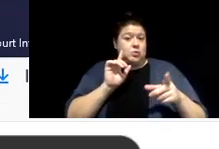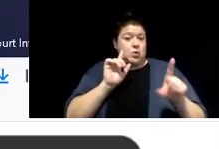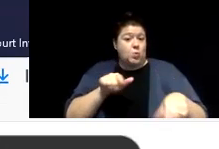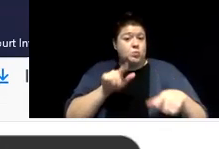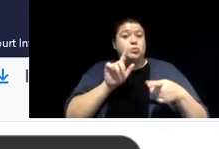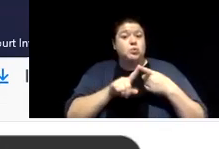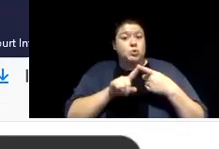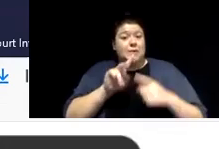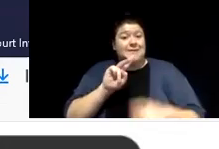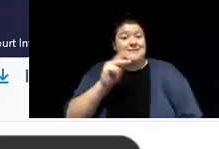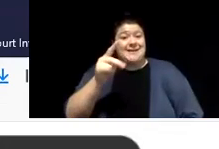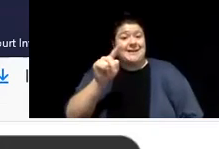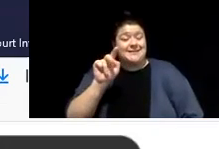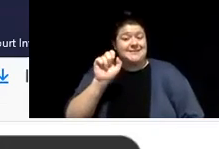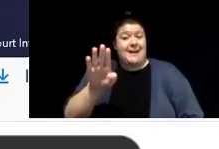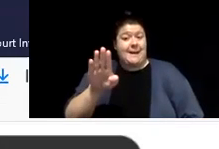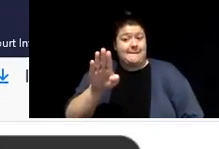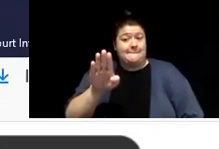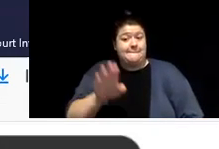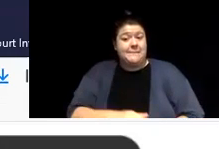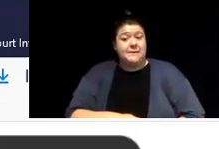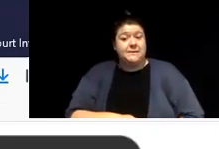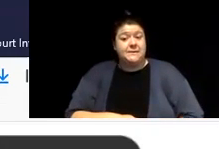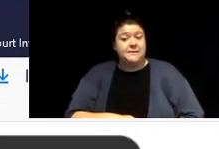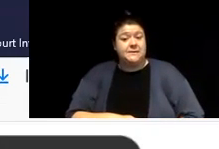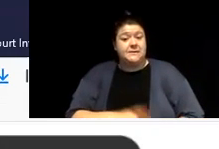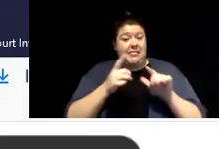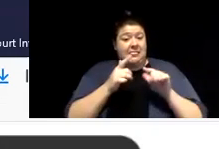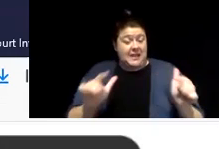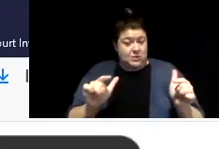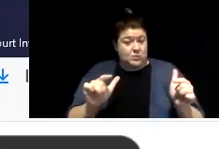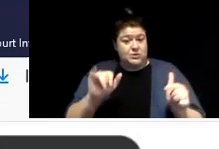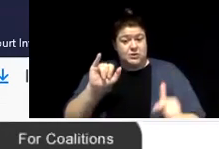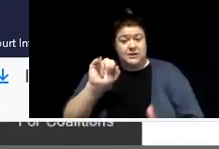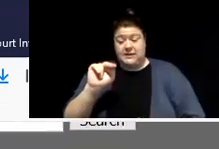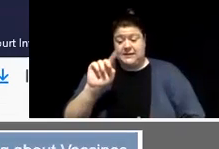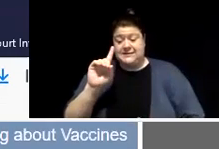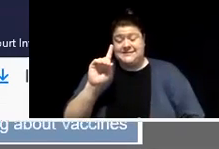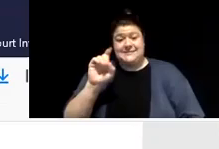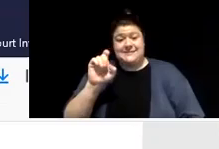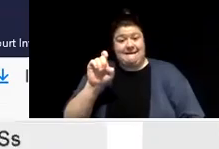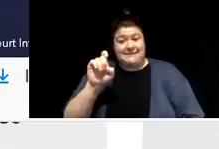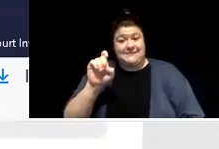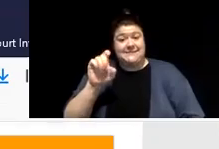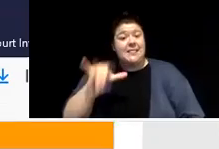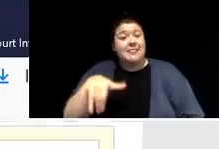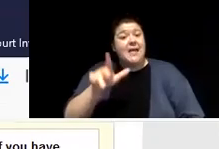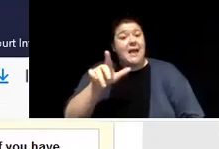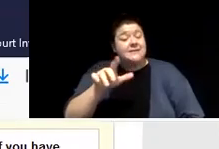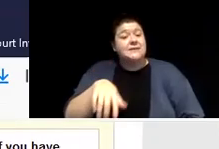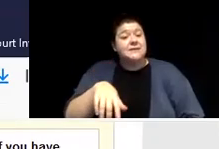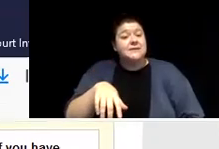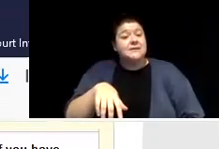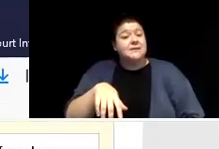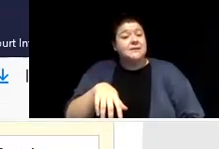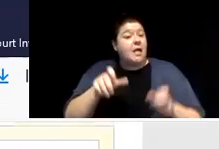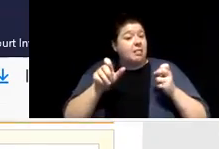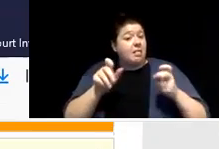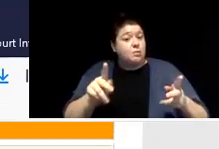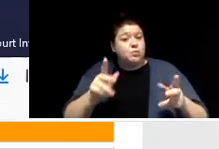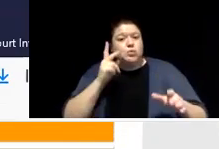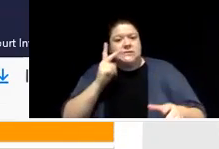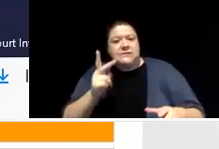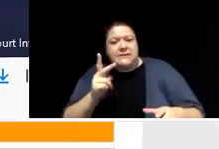second tab, which has the language index. And the language index allows you to look